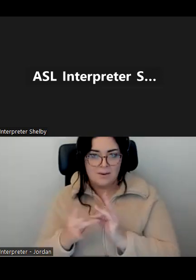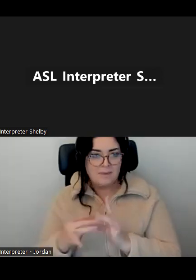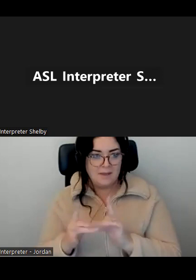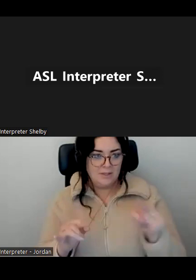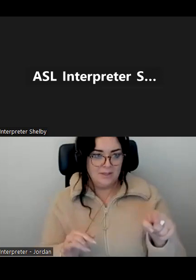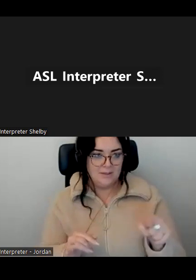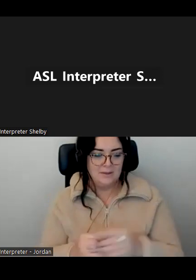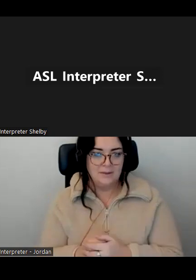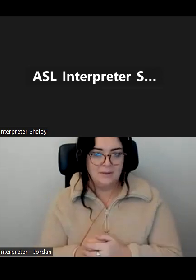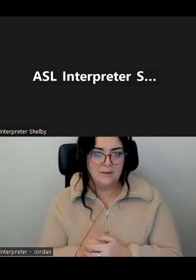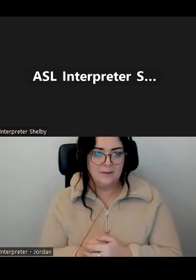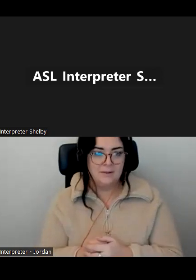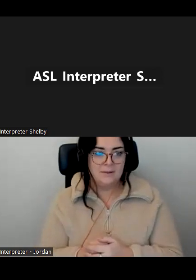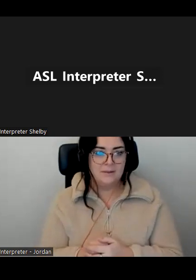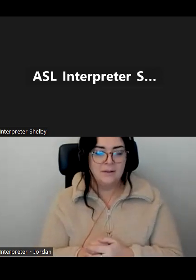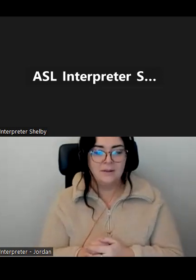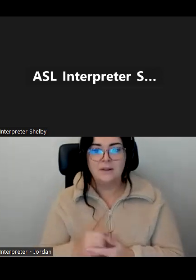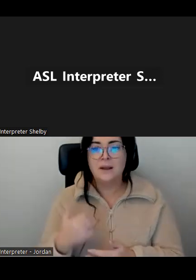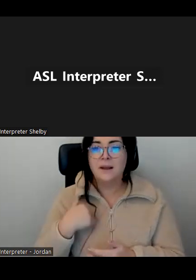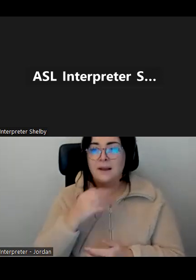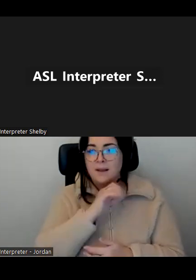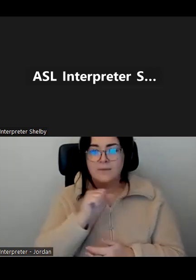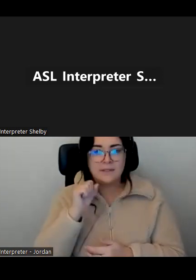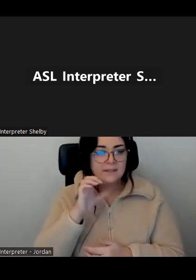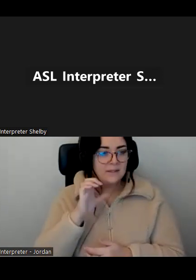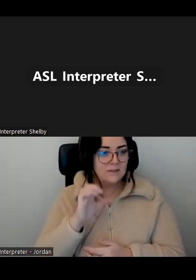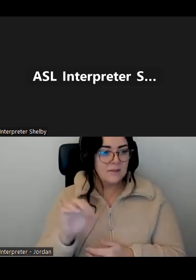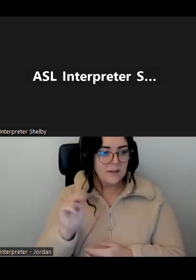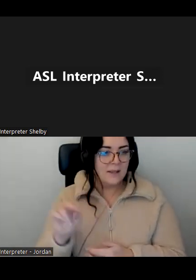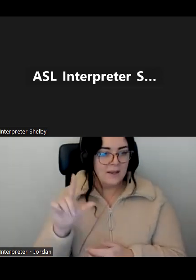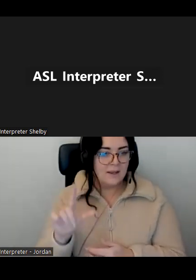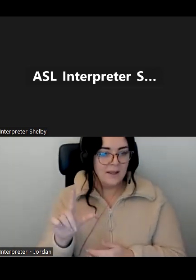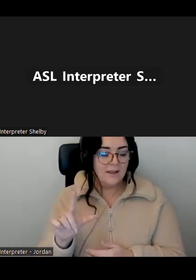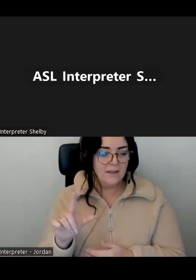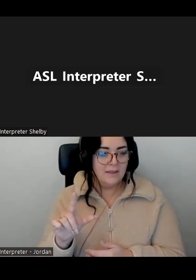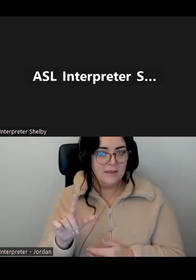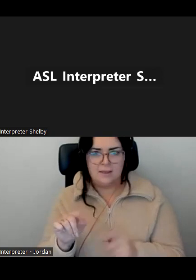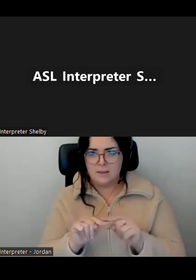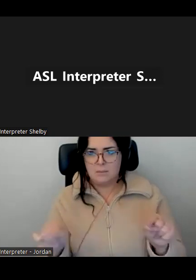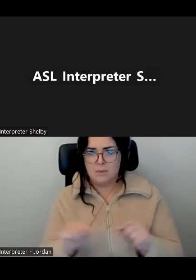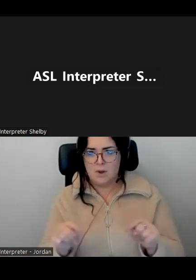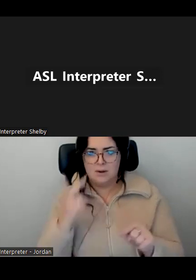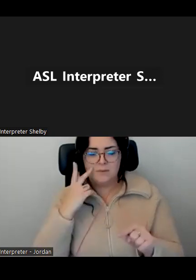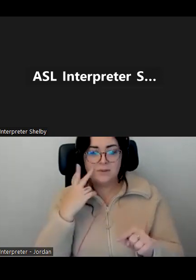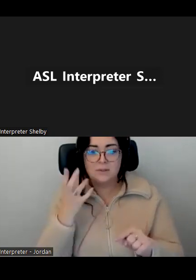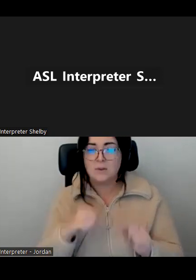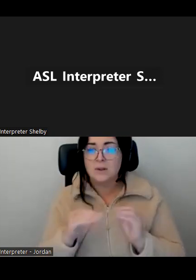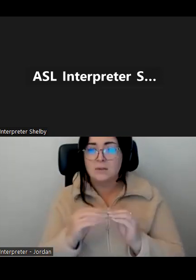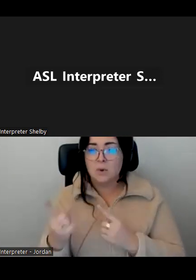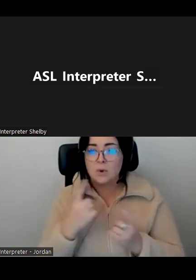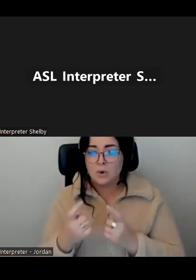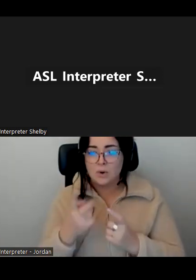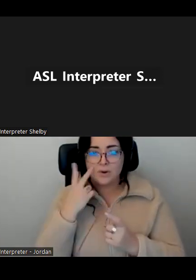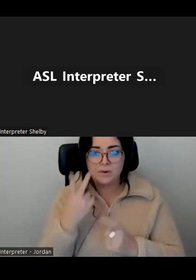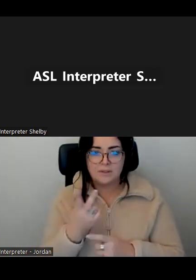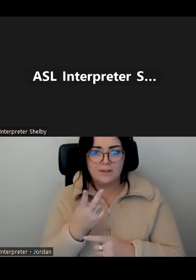I have the Seniors NL contact information on the bottom. So if you do have questions, you do need information, again, that's